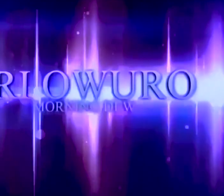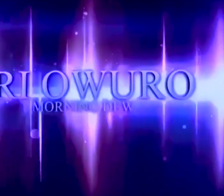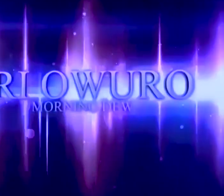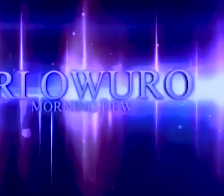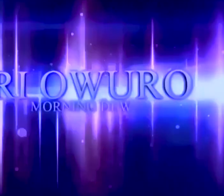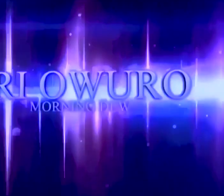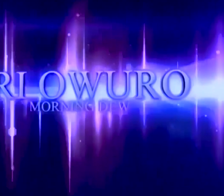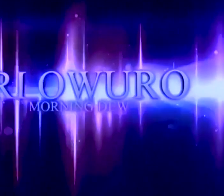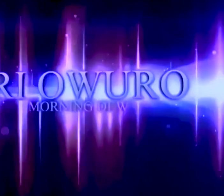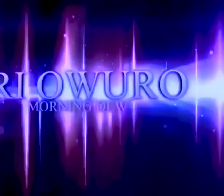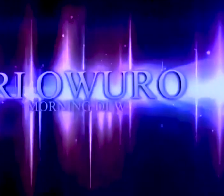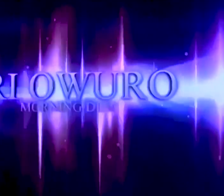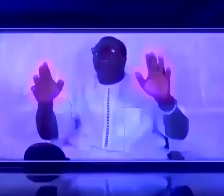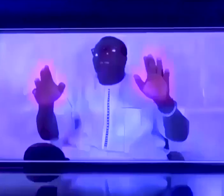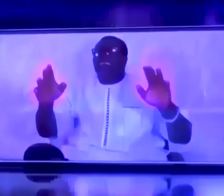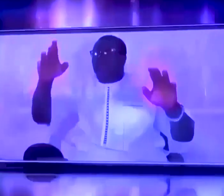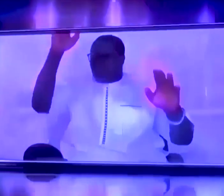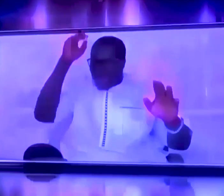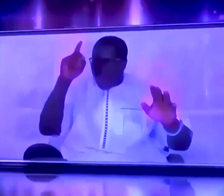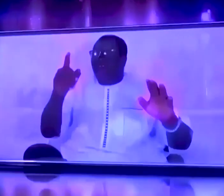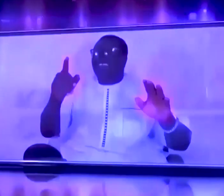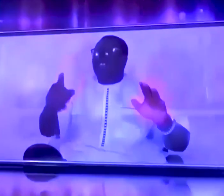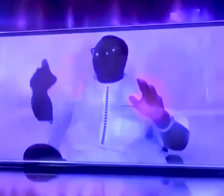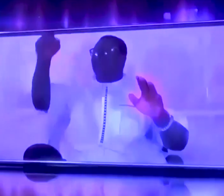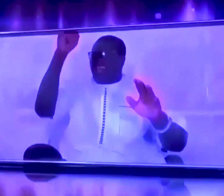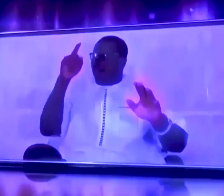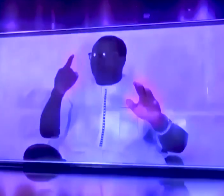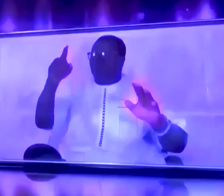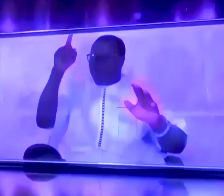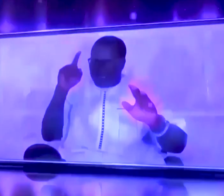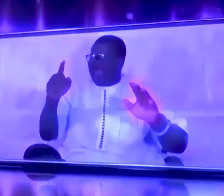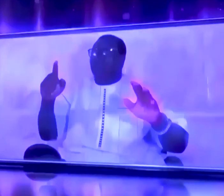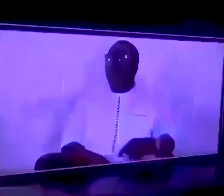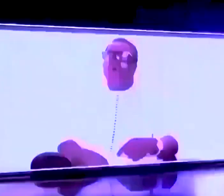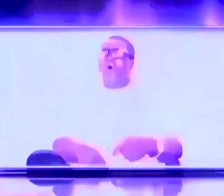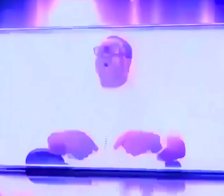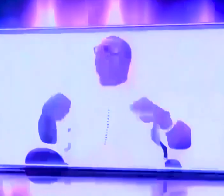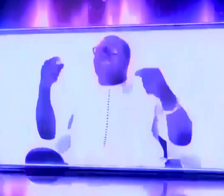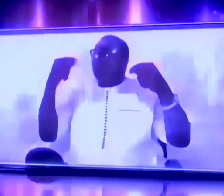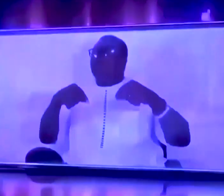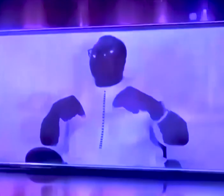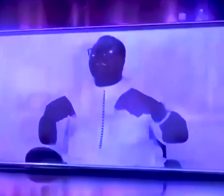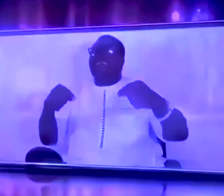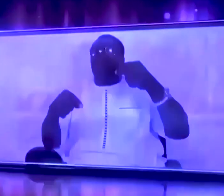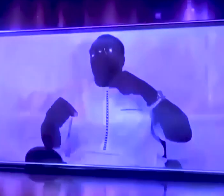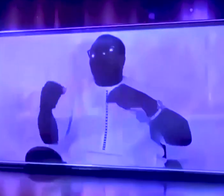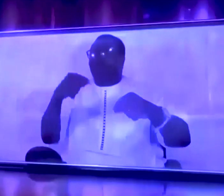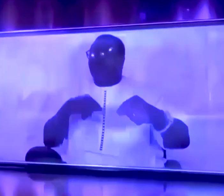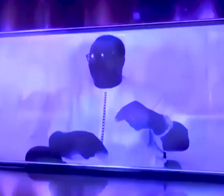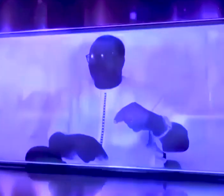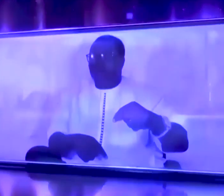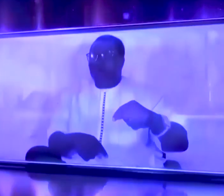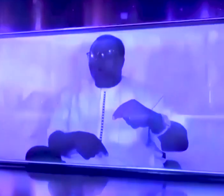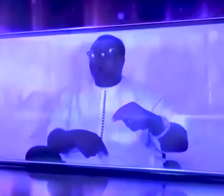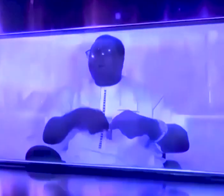abe glory olorun mustafa ni o la la lo wa sore emergency nigba ta ba de